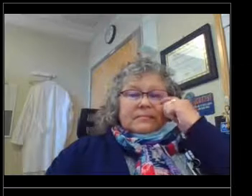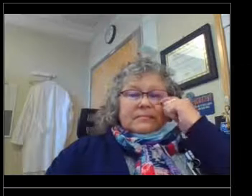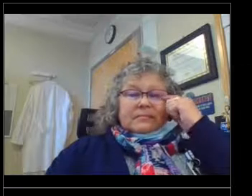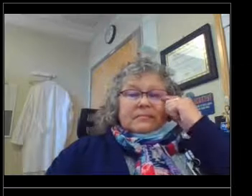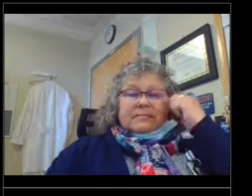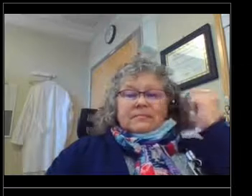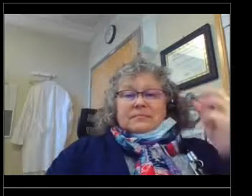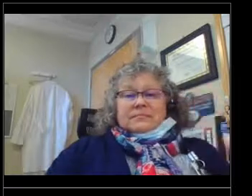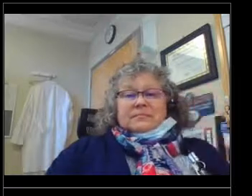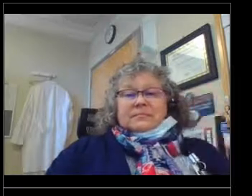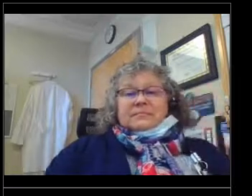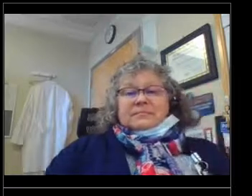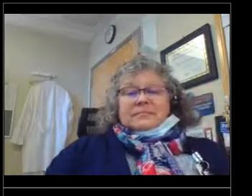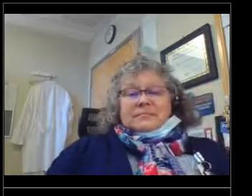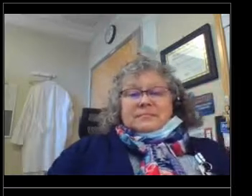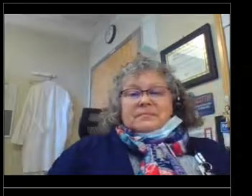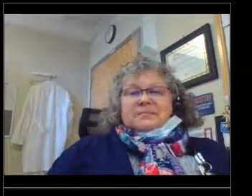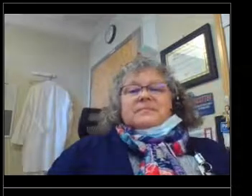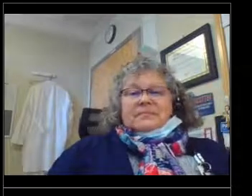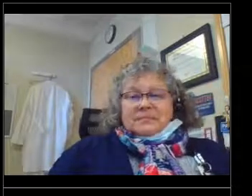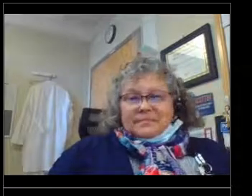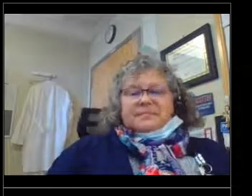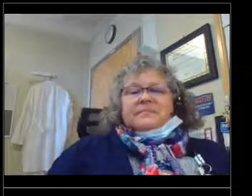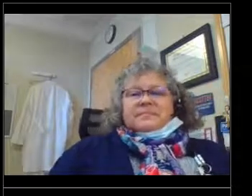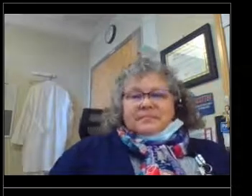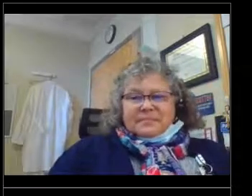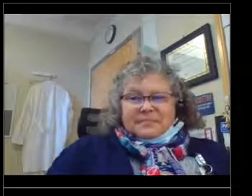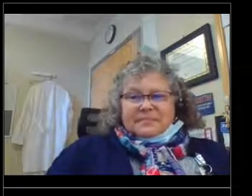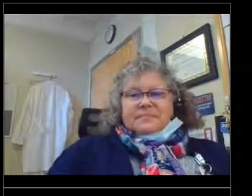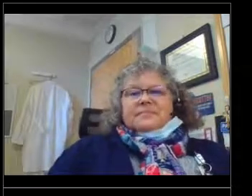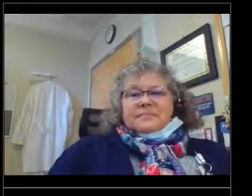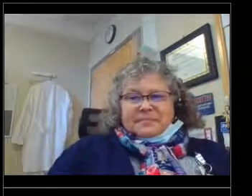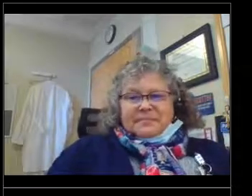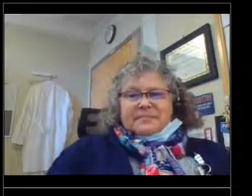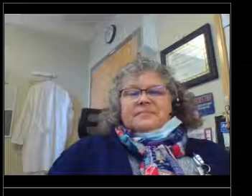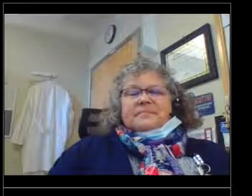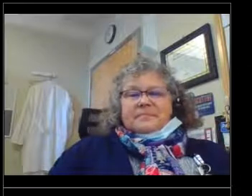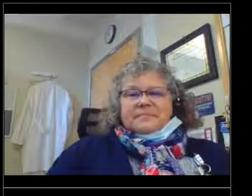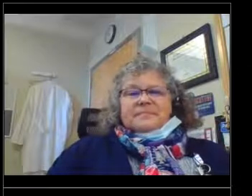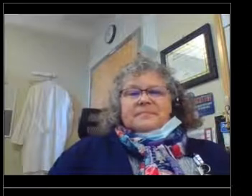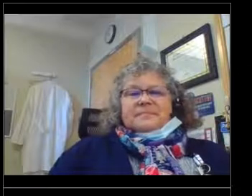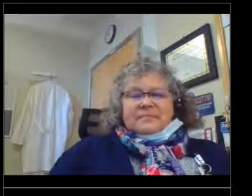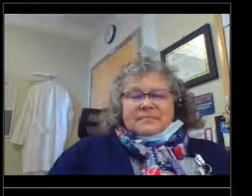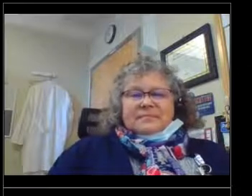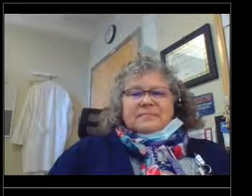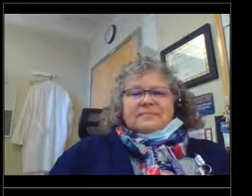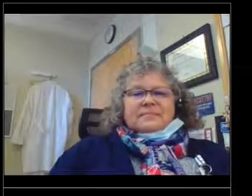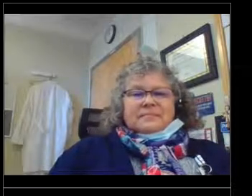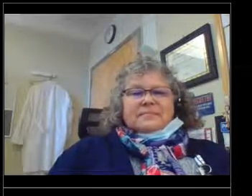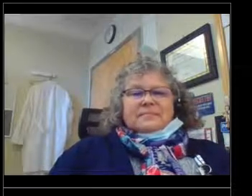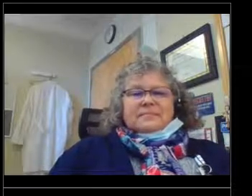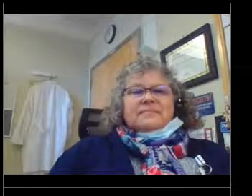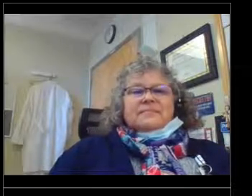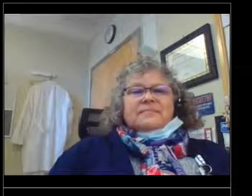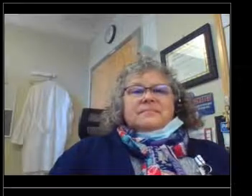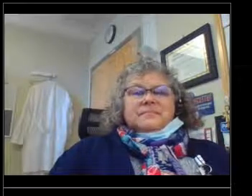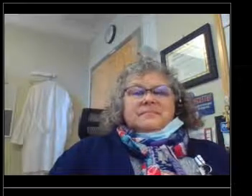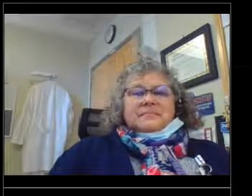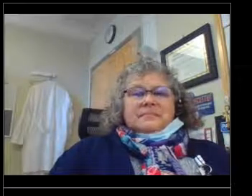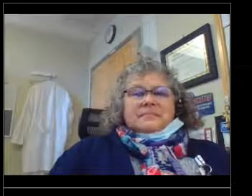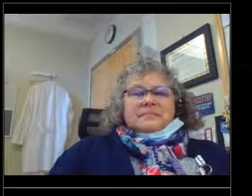Washington Medical Commission looks at it as an individual case. There is no rule of thumb. There's not a if this, then